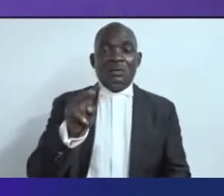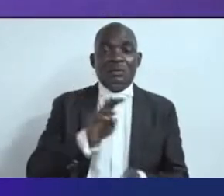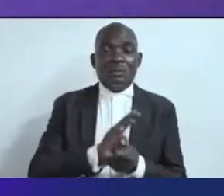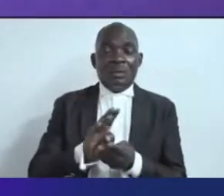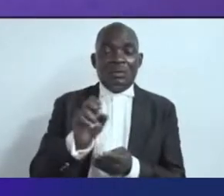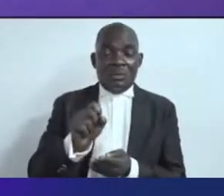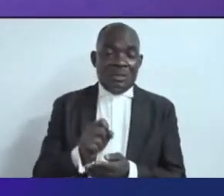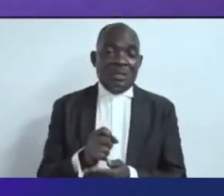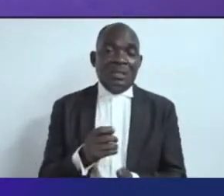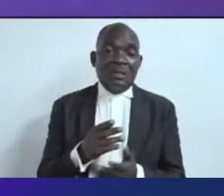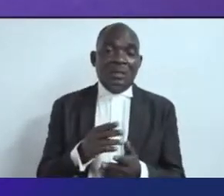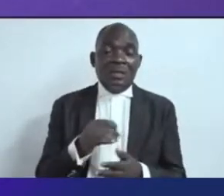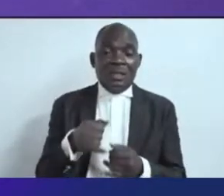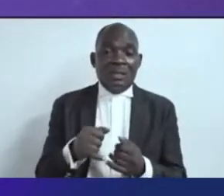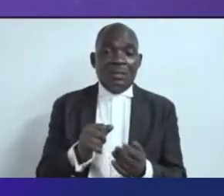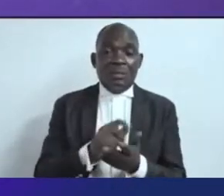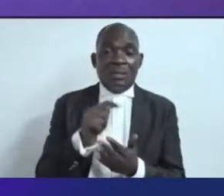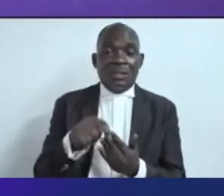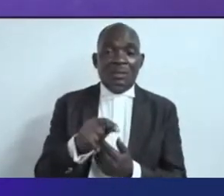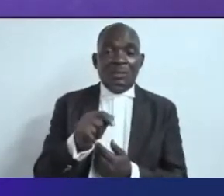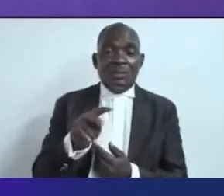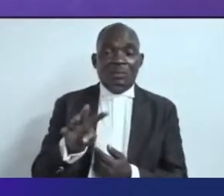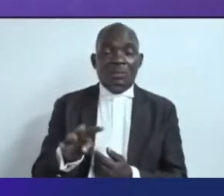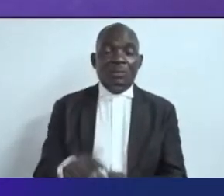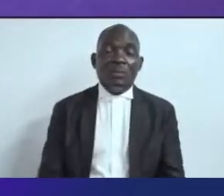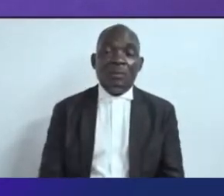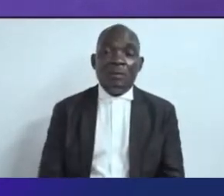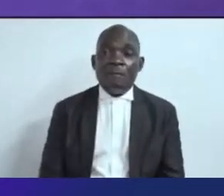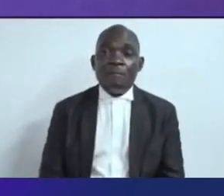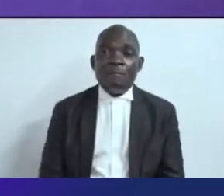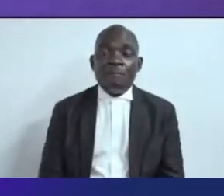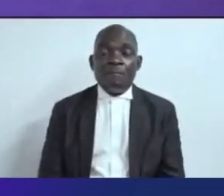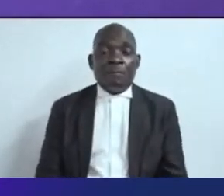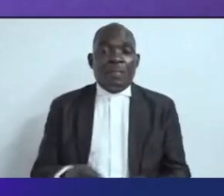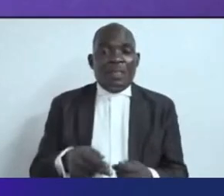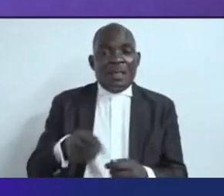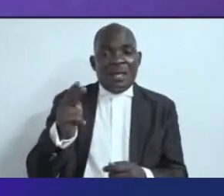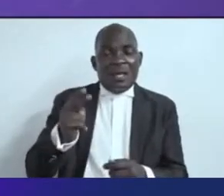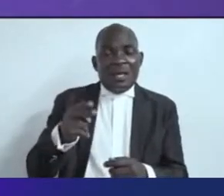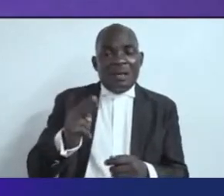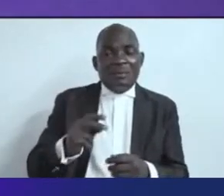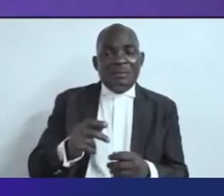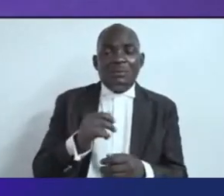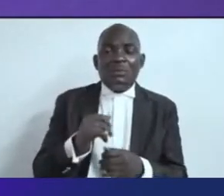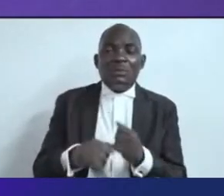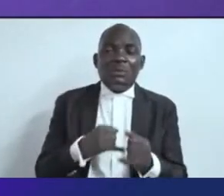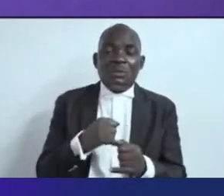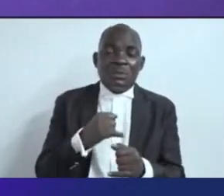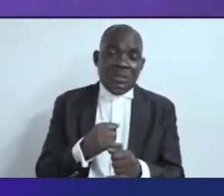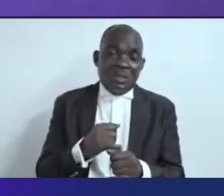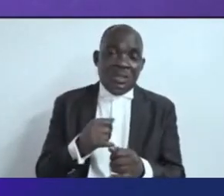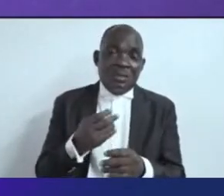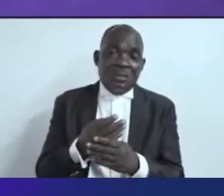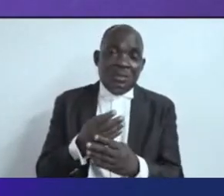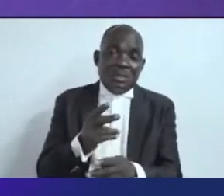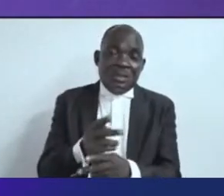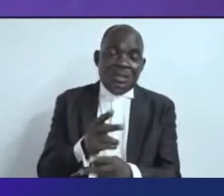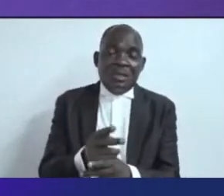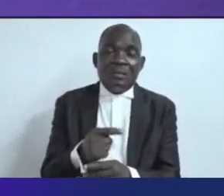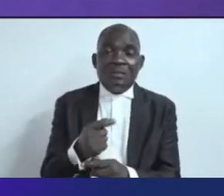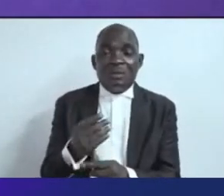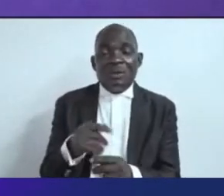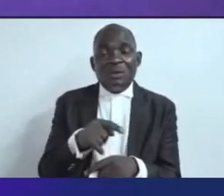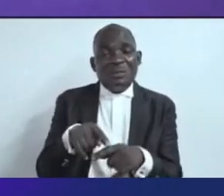$4.92 billion at the end of August 2024. The higher buildup in gross international reserves was